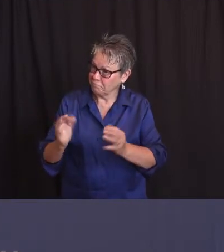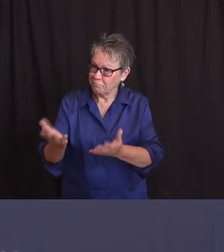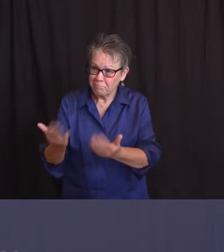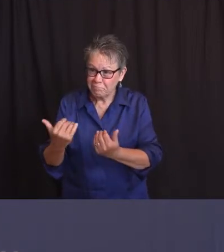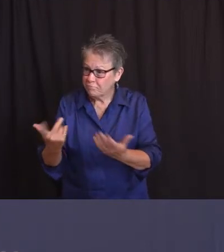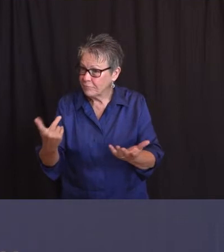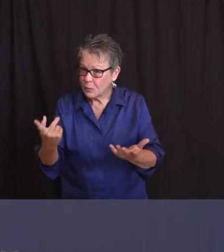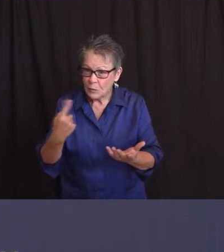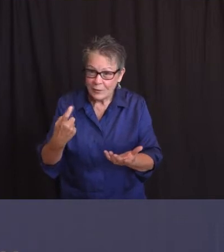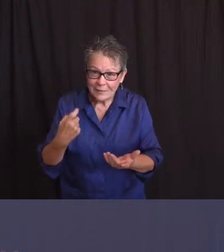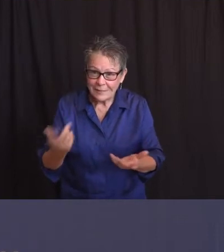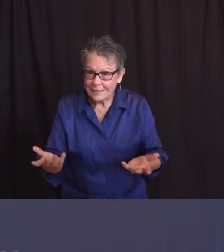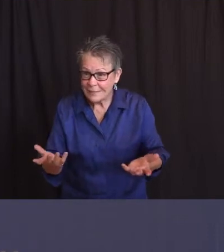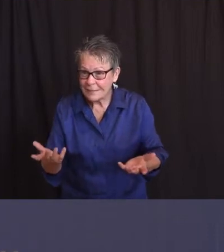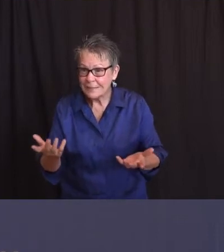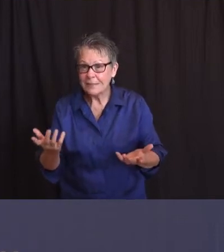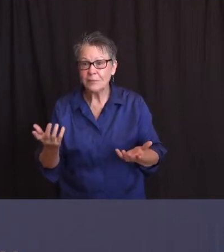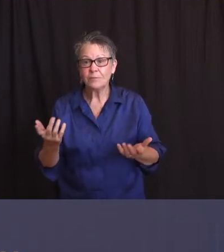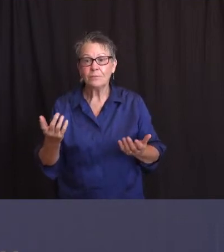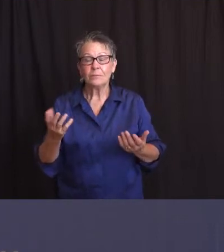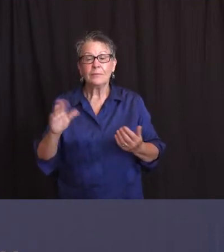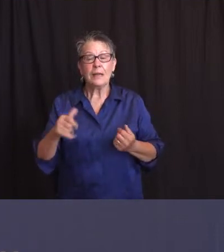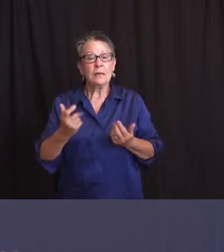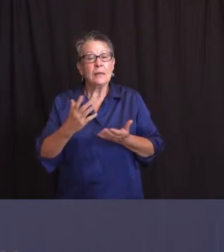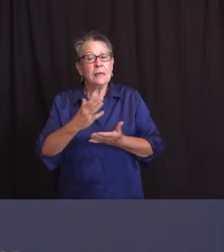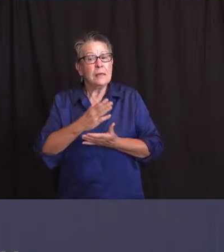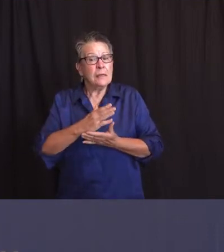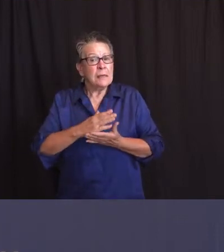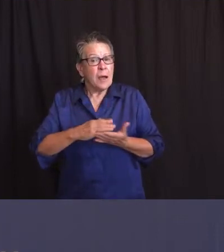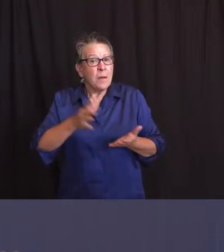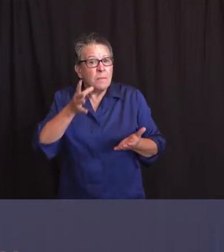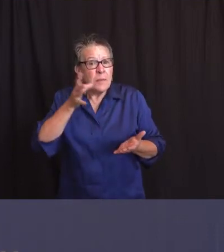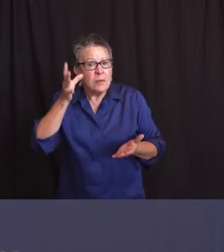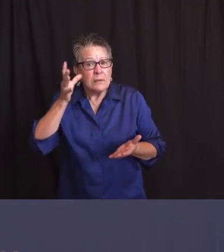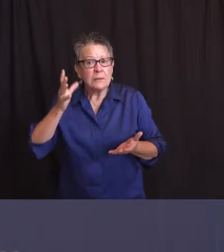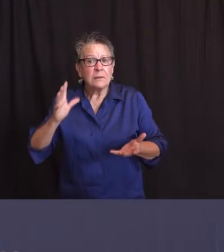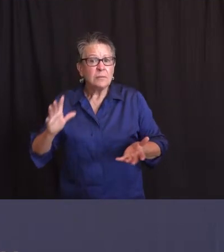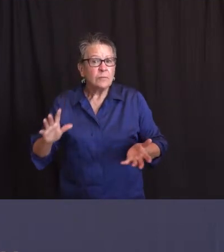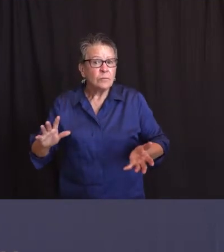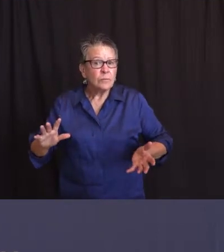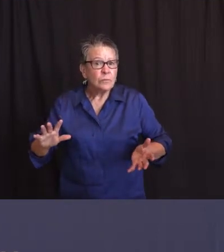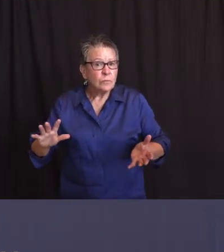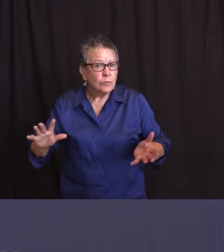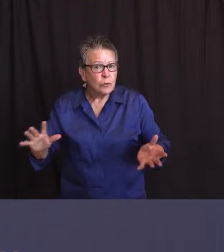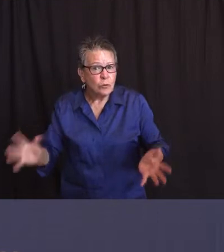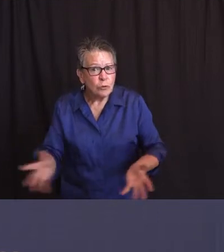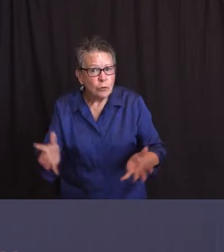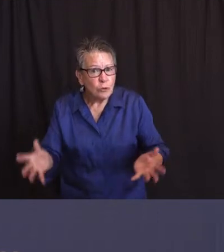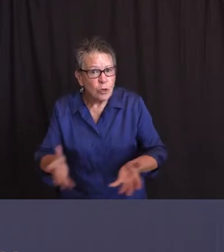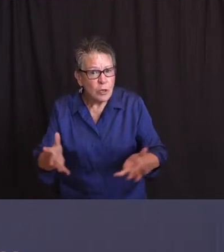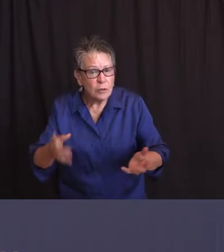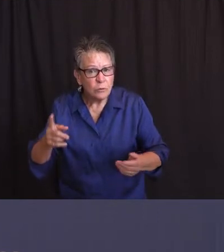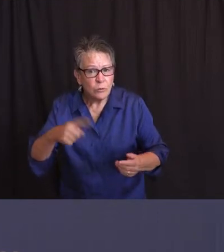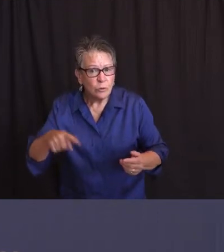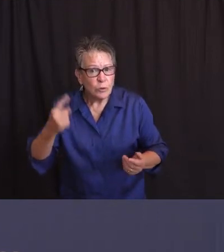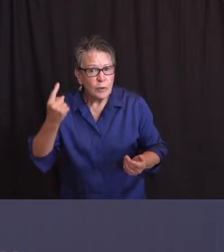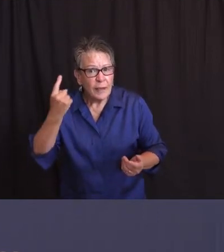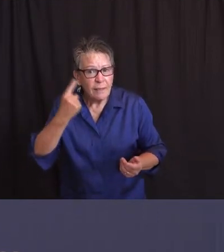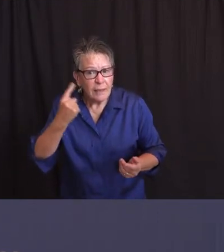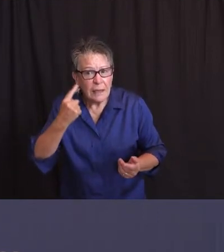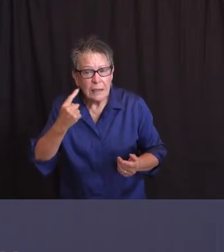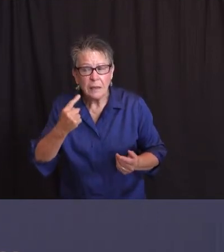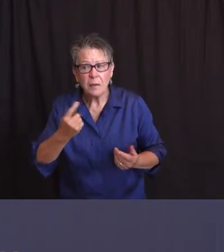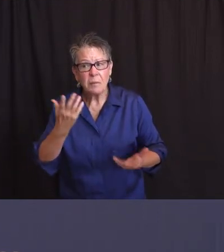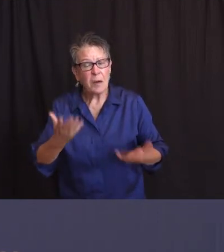on the part of some parents to push for you to reconsider having a virtual option for parents, this coming school